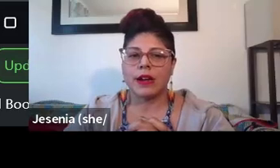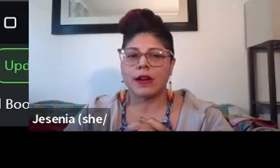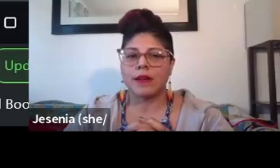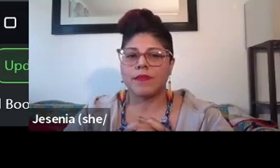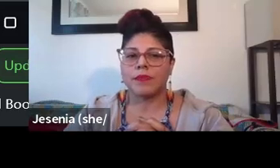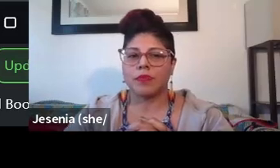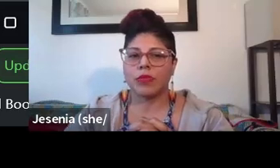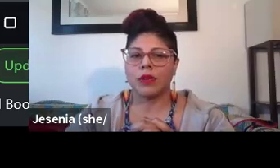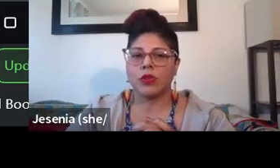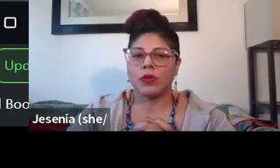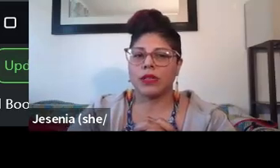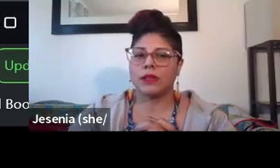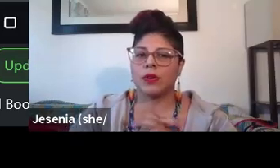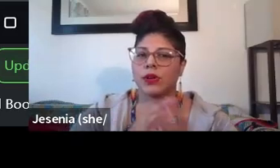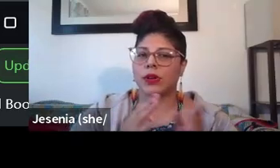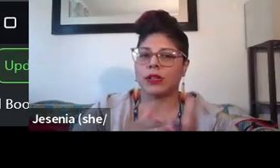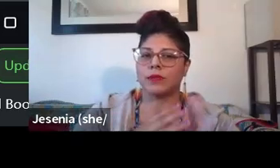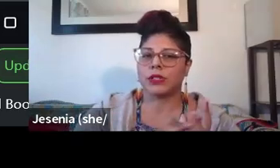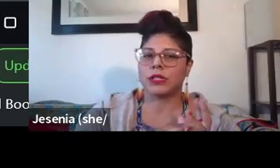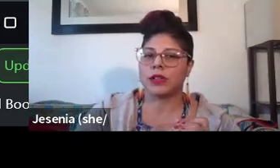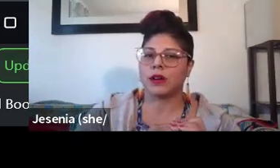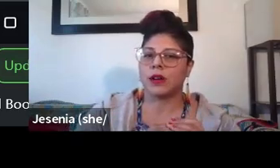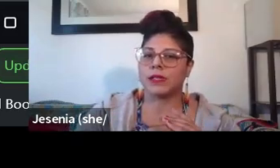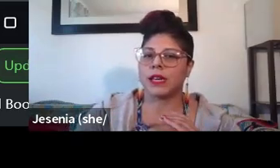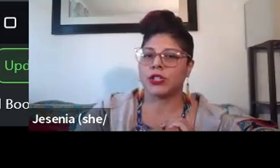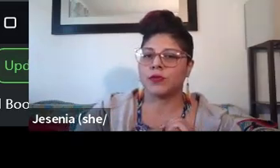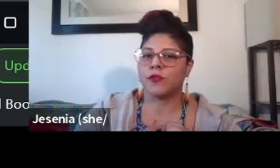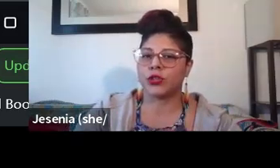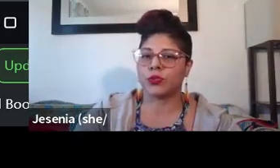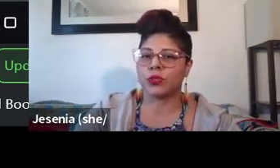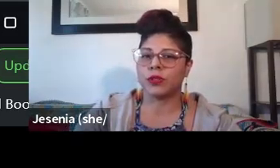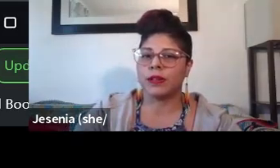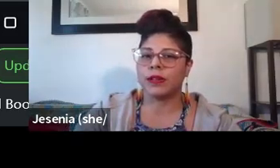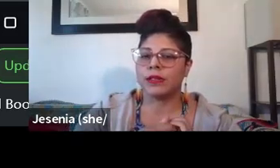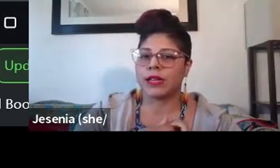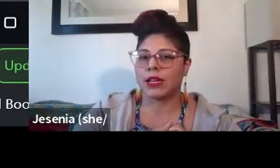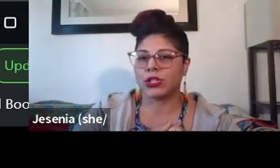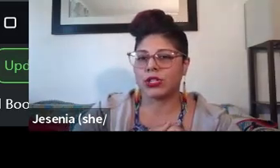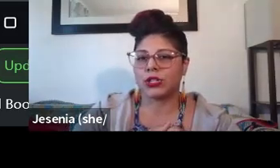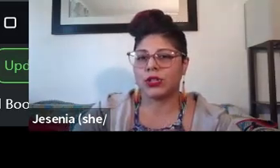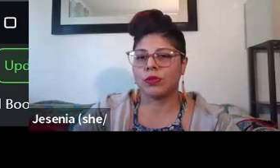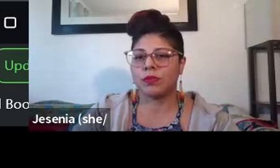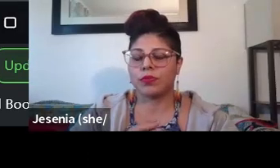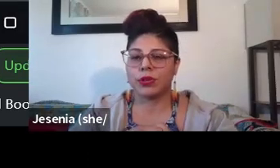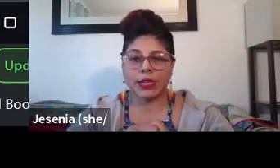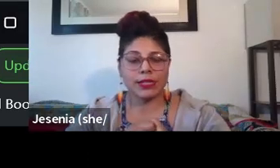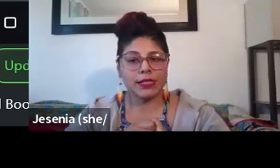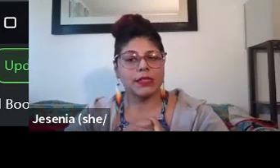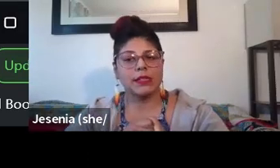amplifying our voices and making a difference in the struggle for justice and freedom.